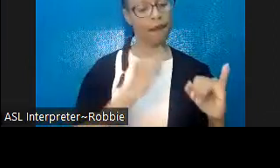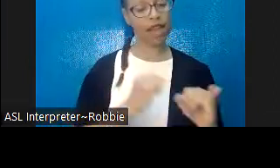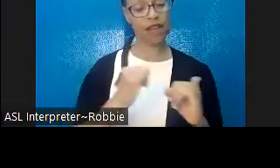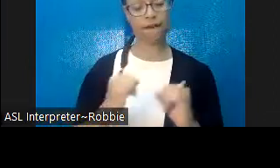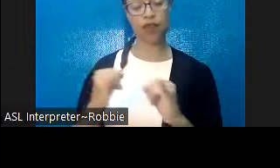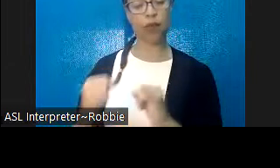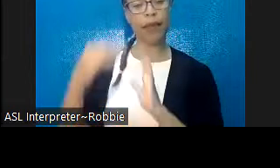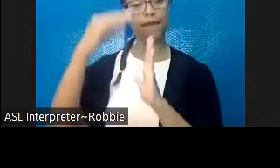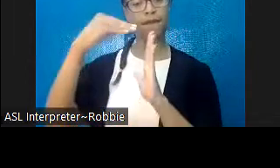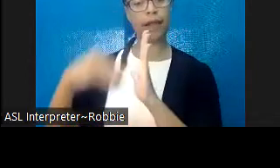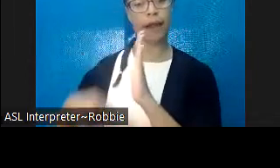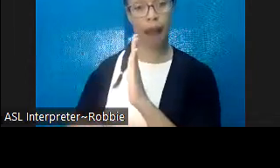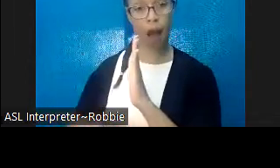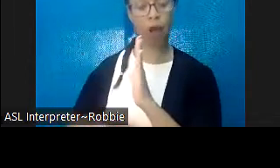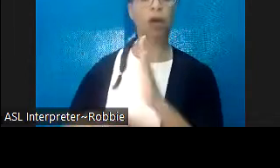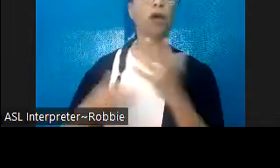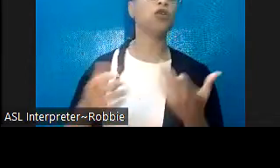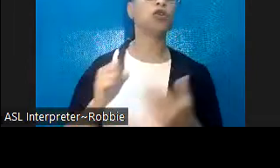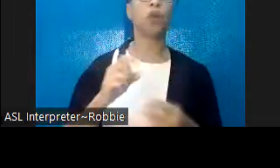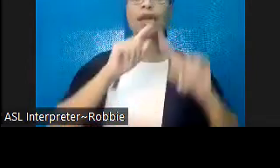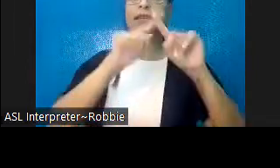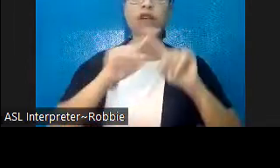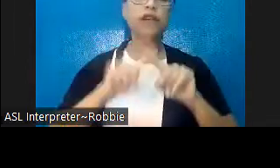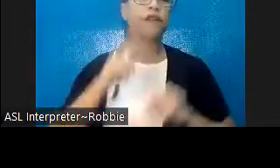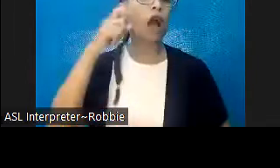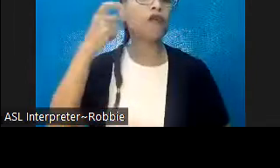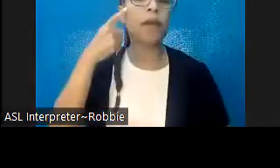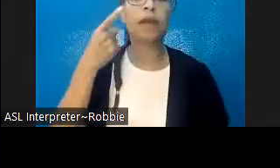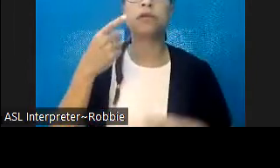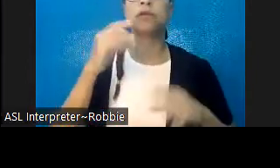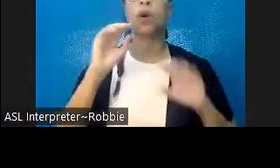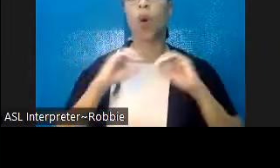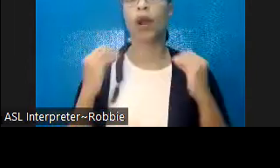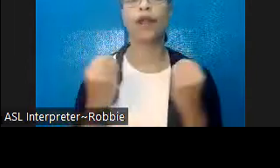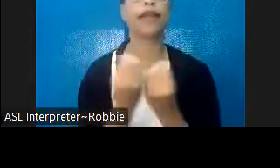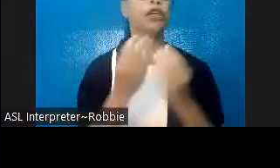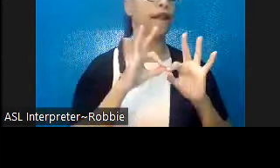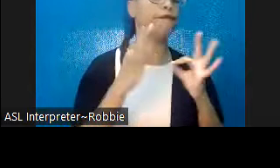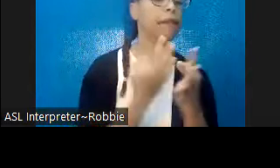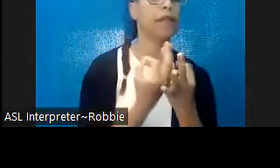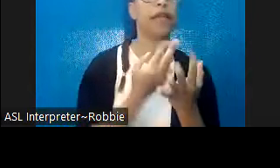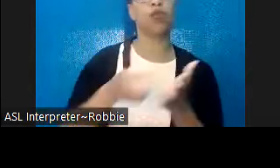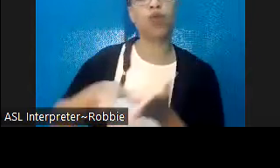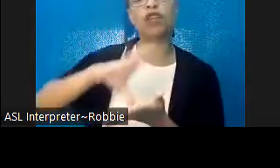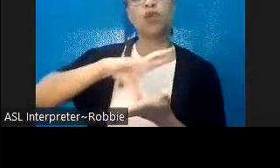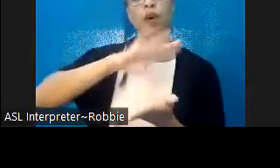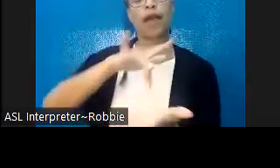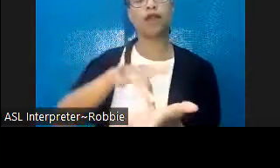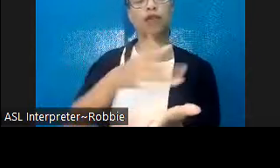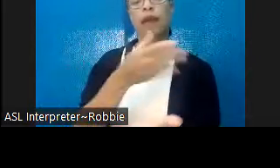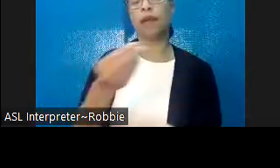out. So we had community-based organizations, we had government entities, we had the network of family resource centers, we had the tribes. And then we